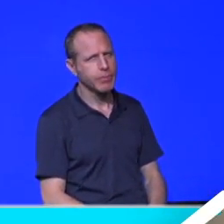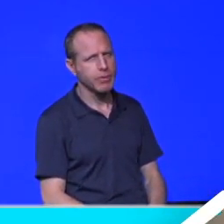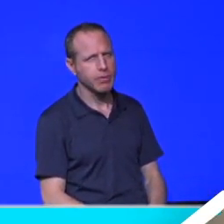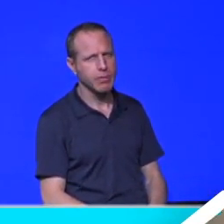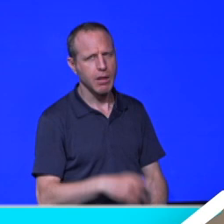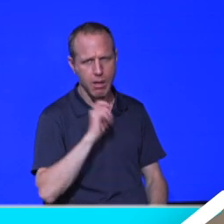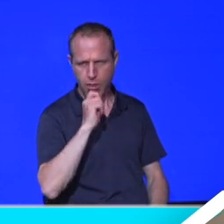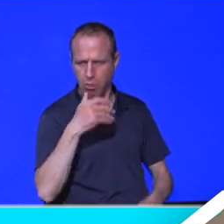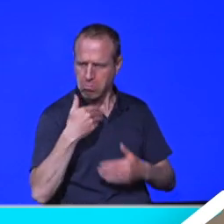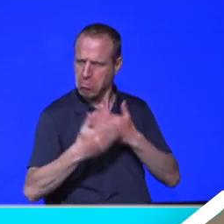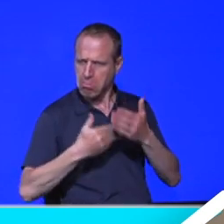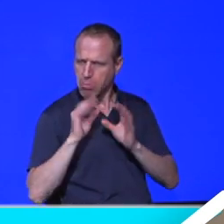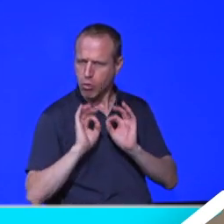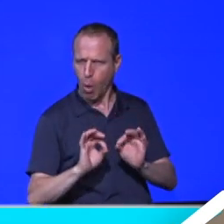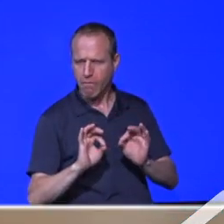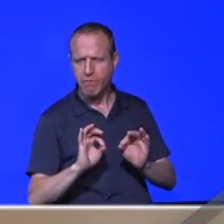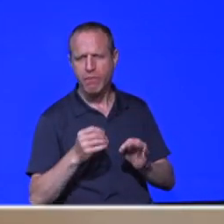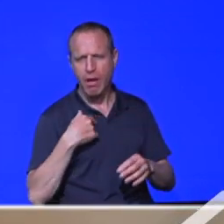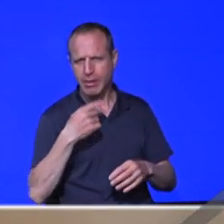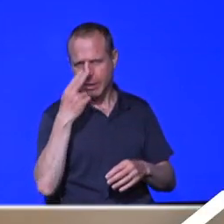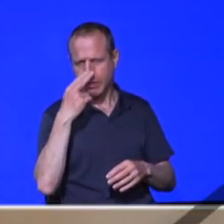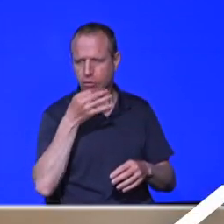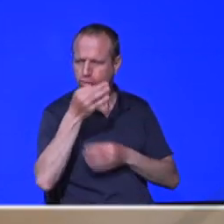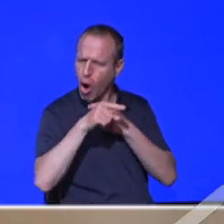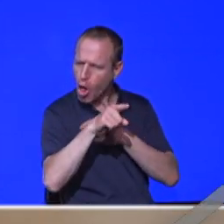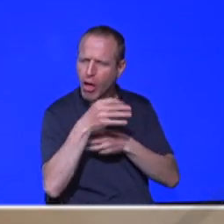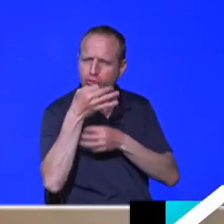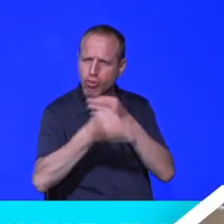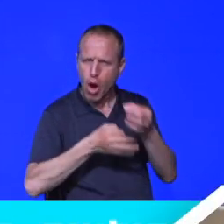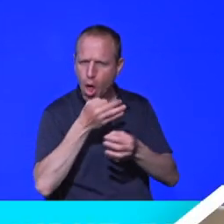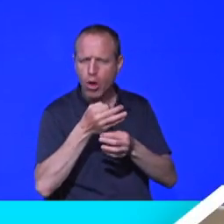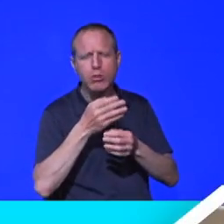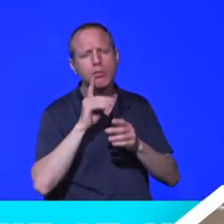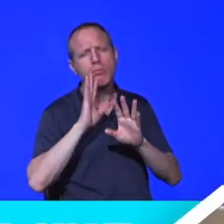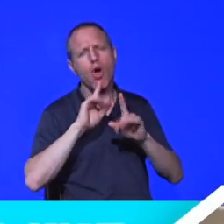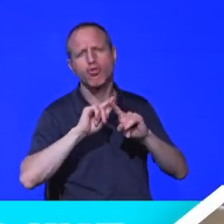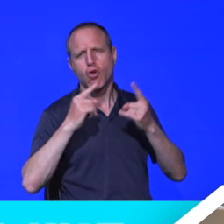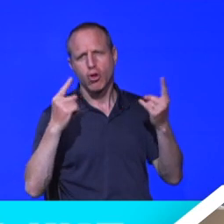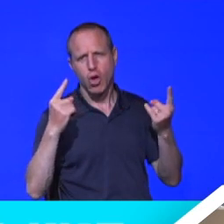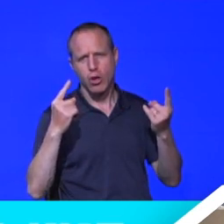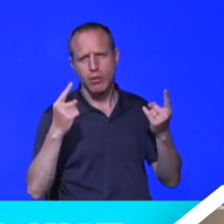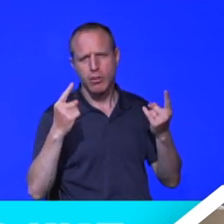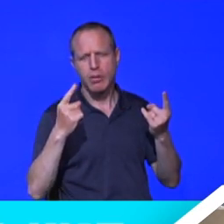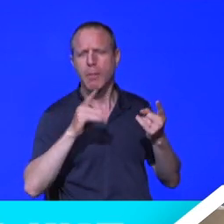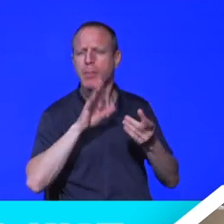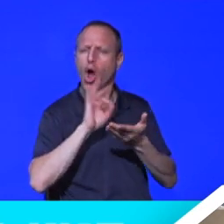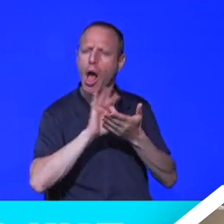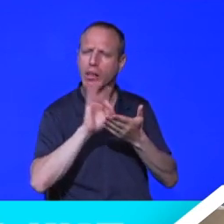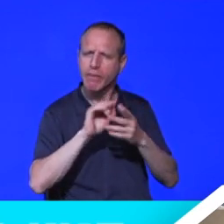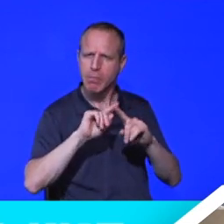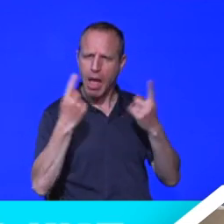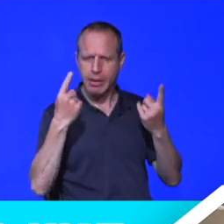The interview went very well, though, and I tried to ask her a question that it's very different than the other reporters,